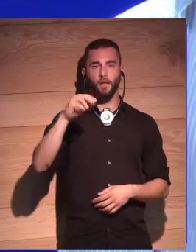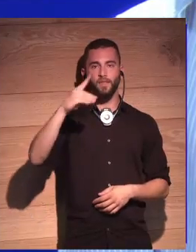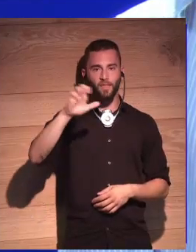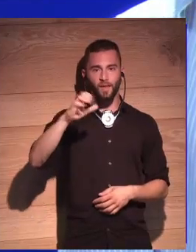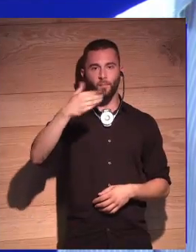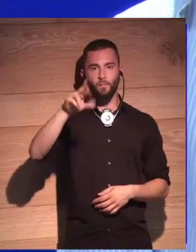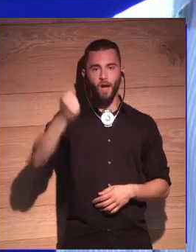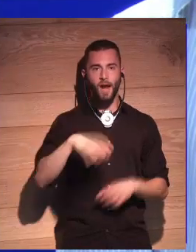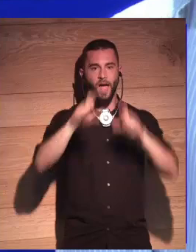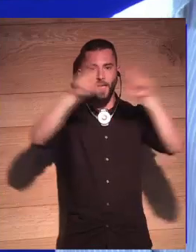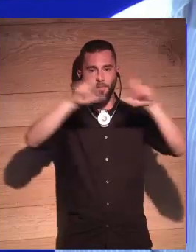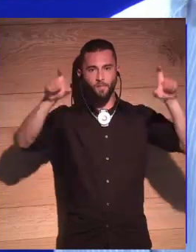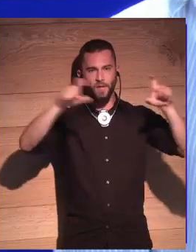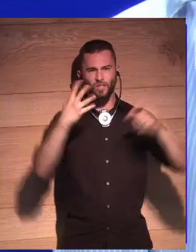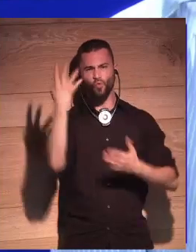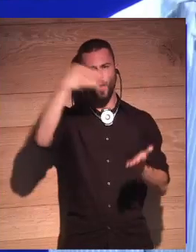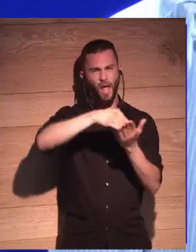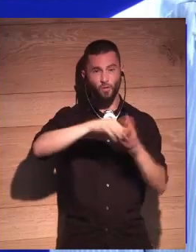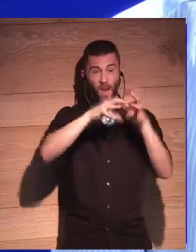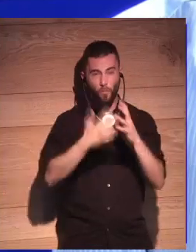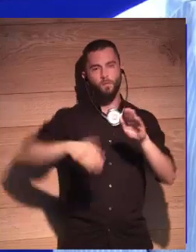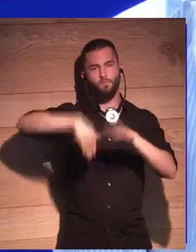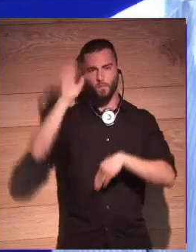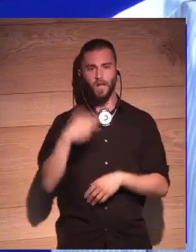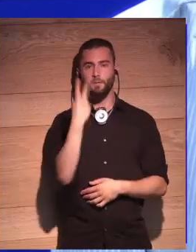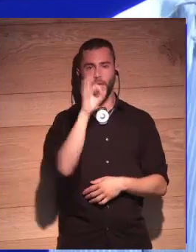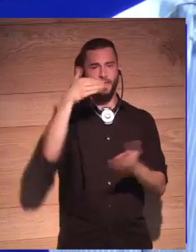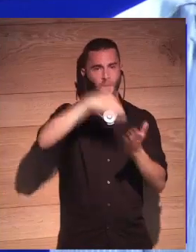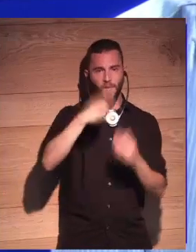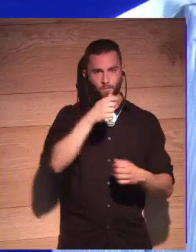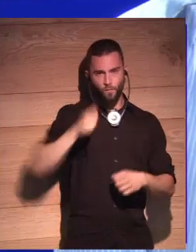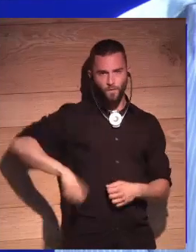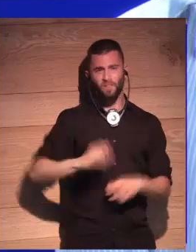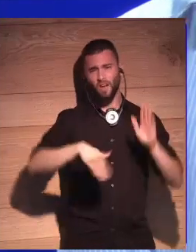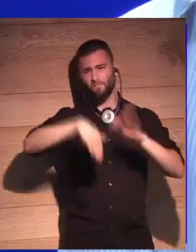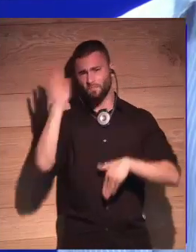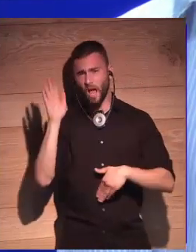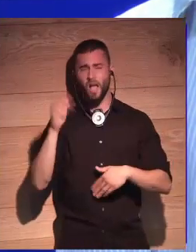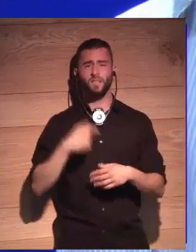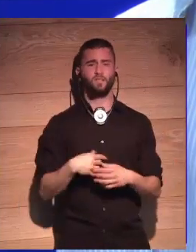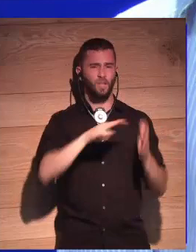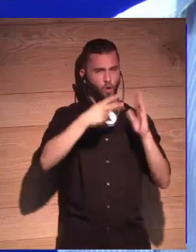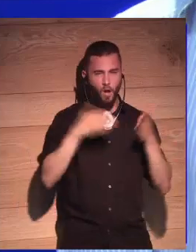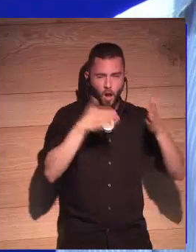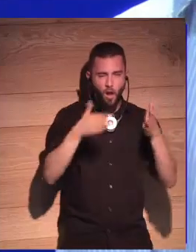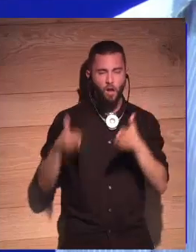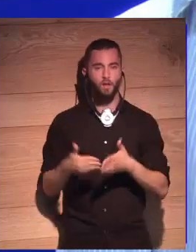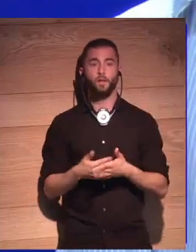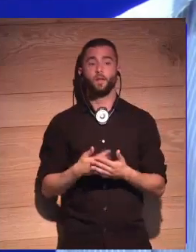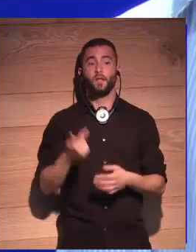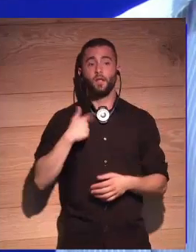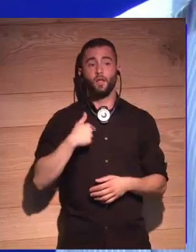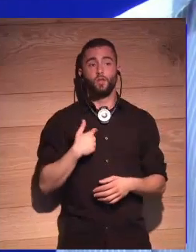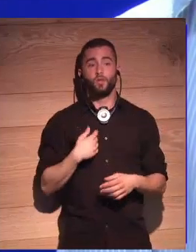The association that we call VARA, it's about over 20,000 professionals dealing